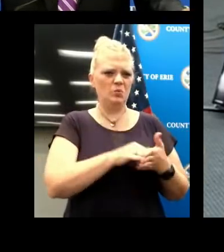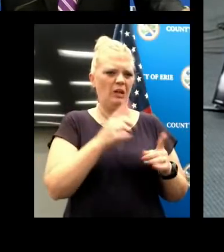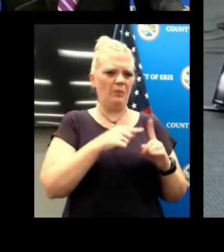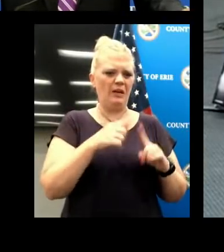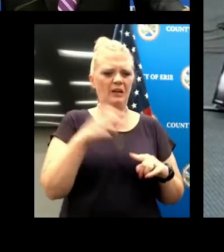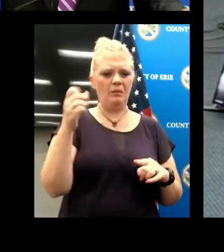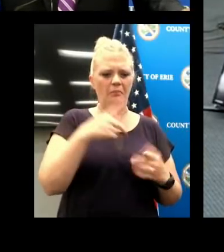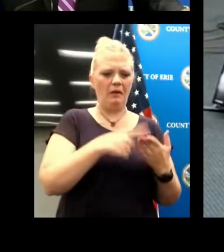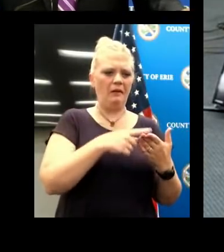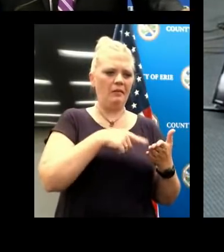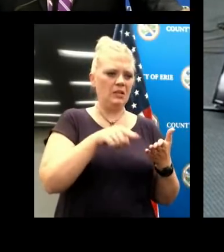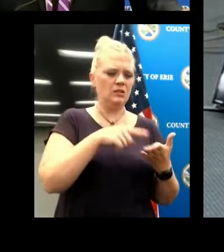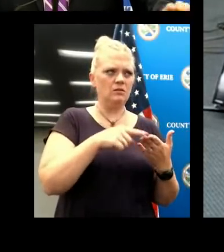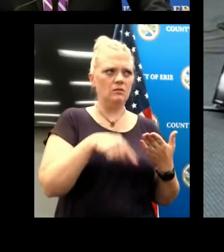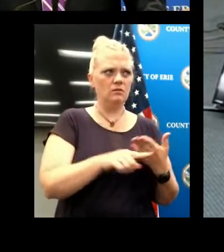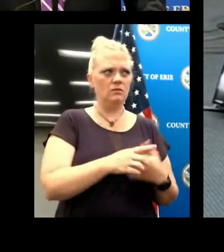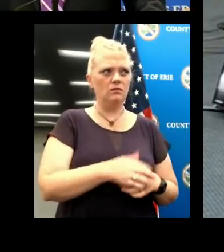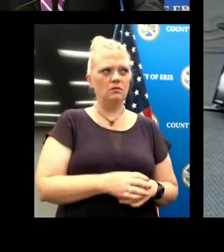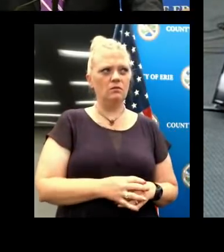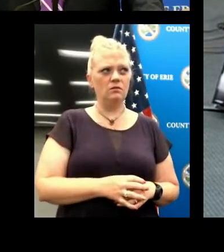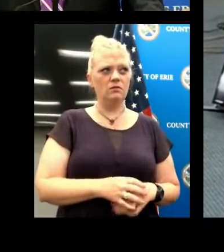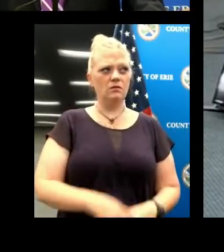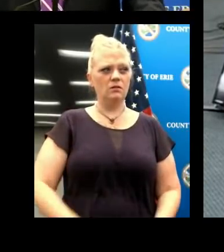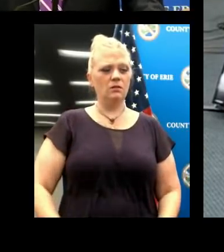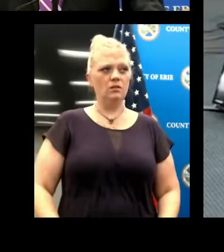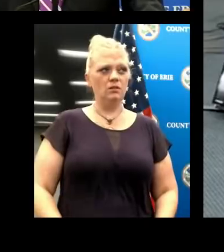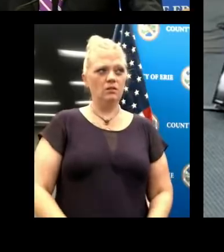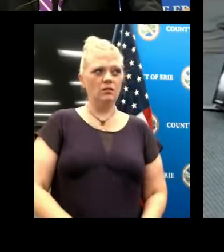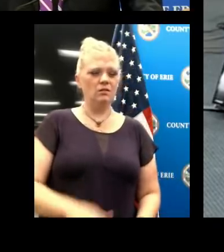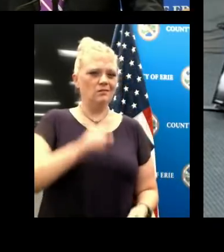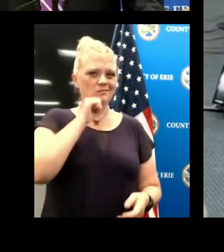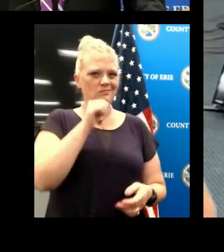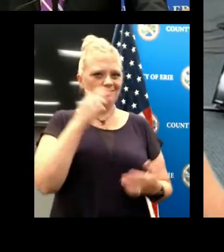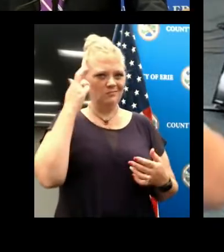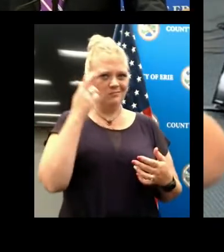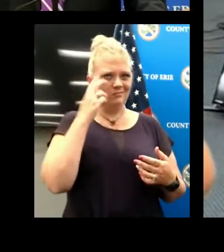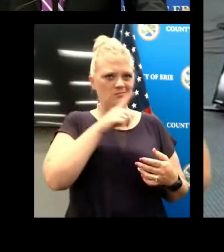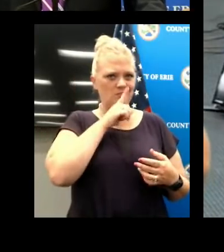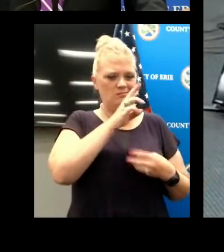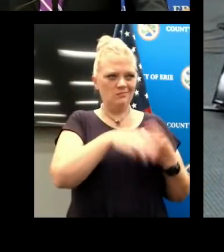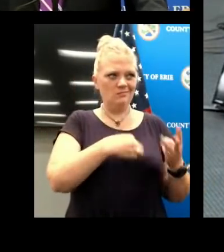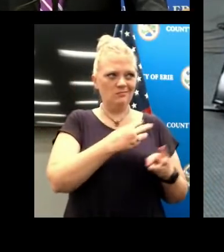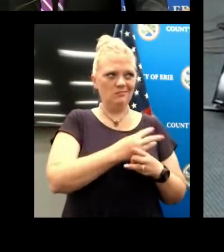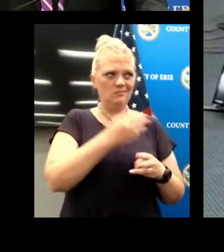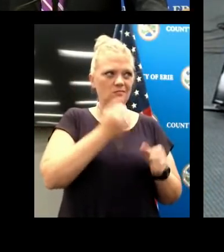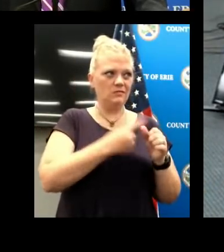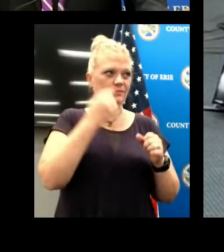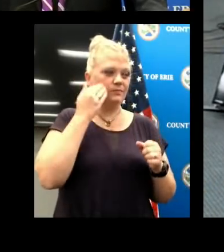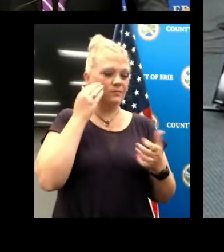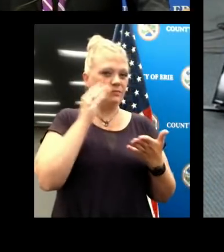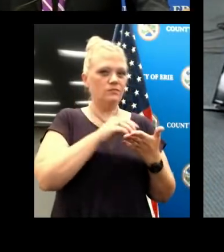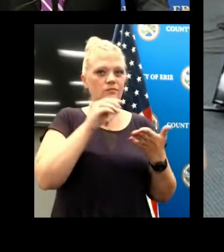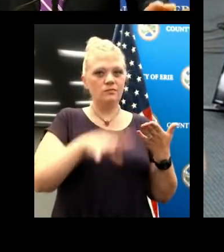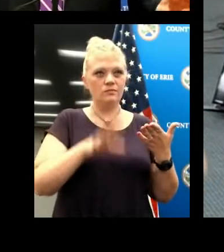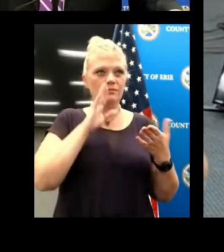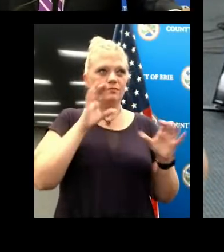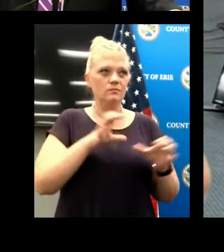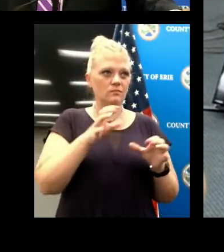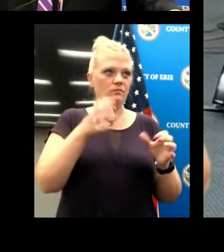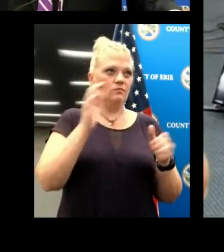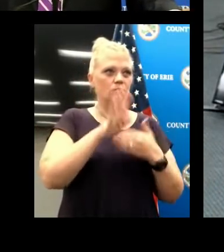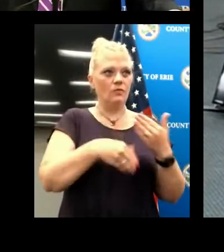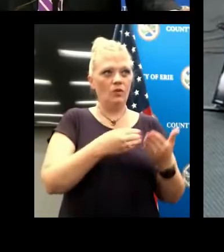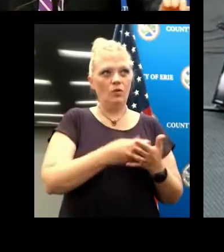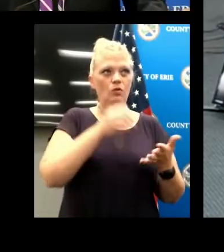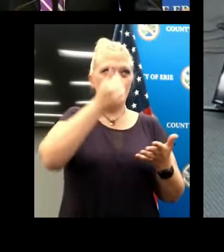week, next week. I mean, it's unrealistic. Everybody knew students were going to do all the stupid things college